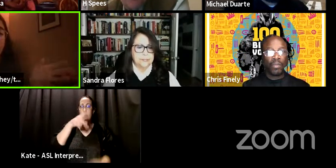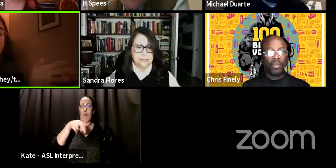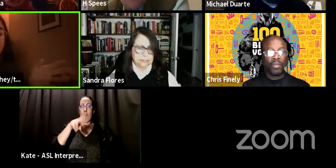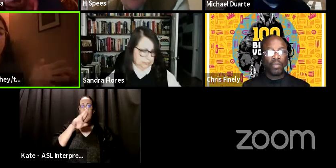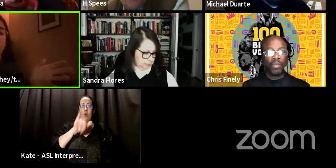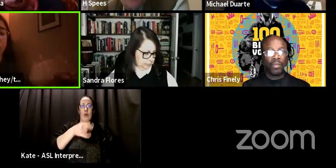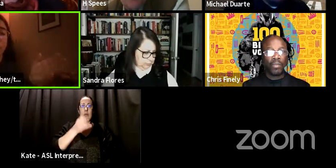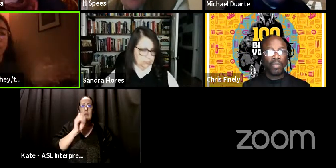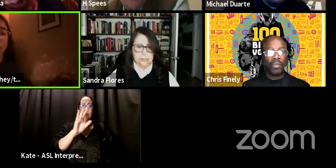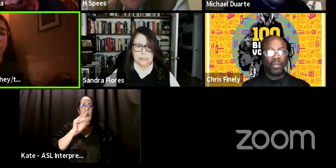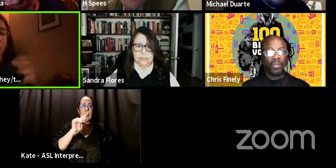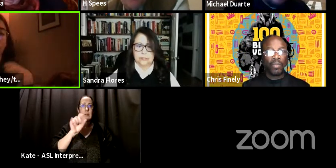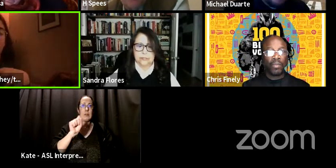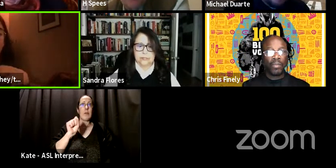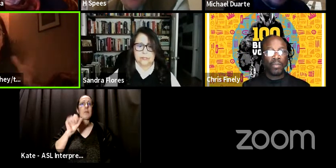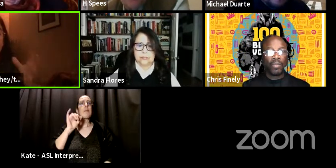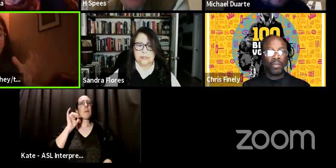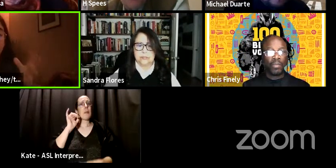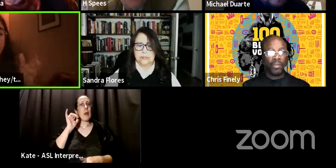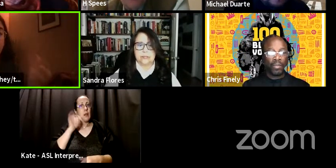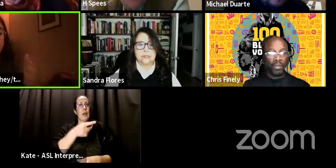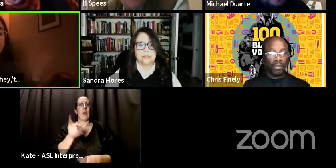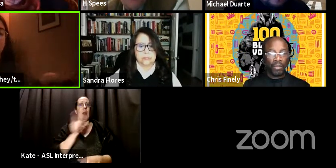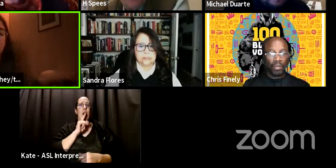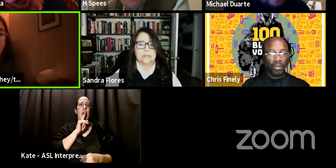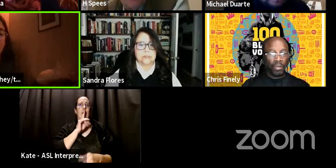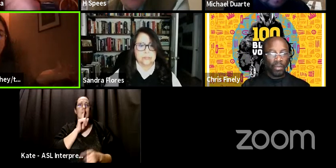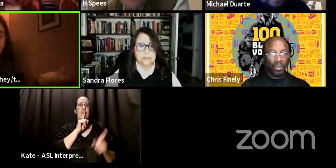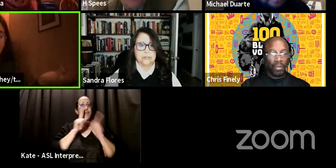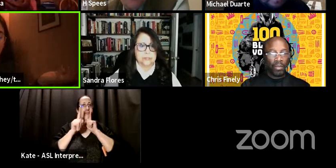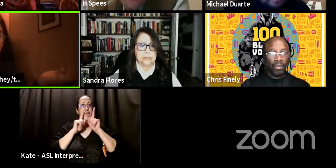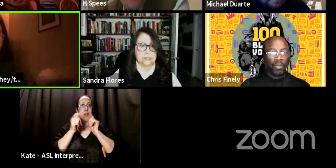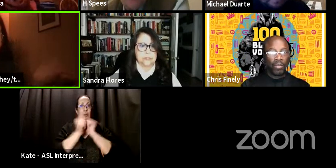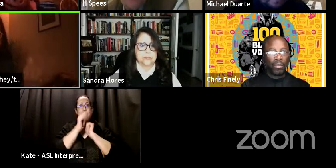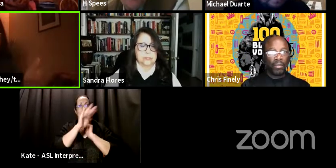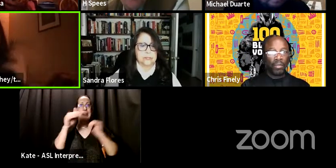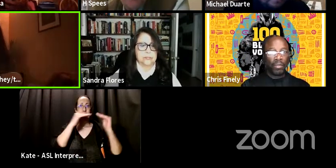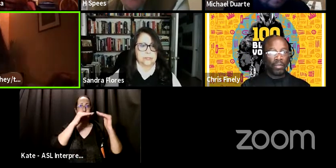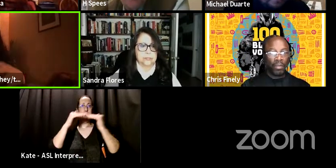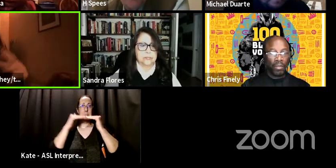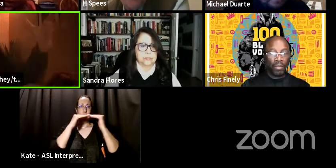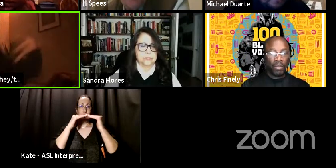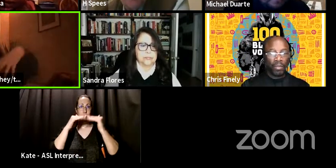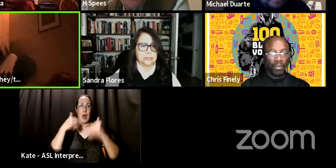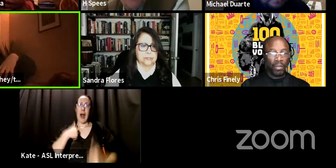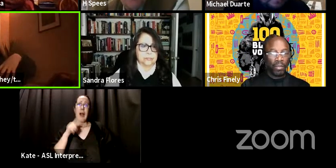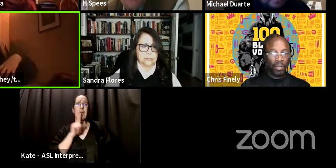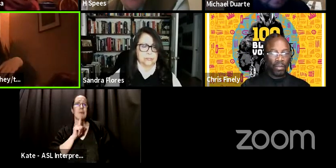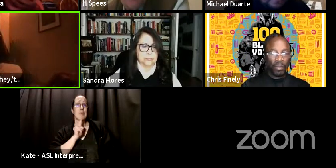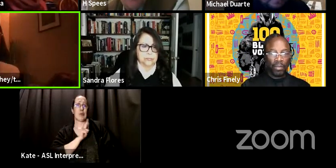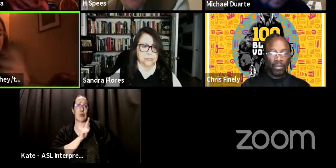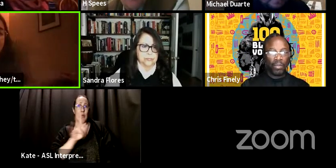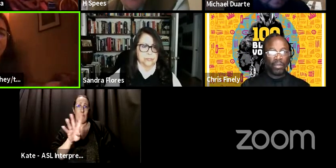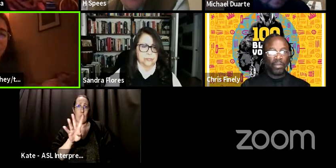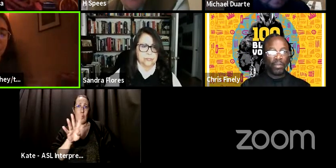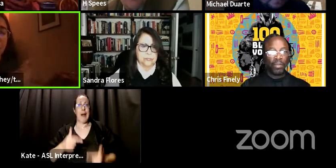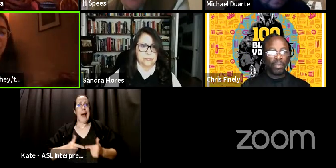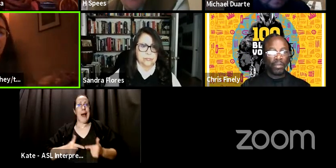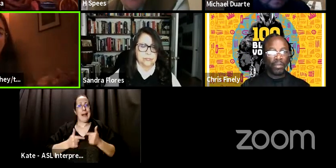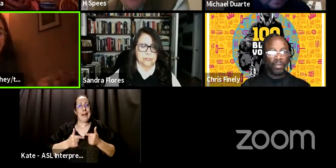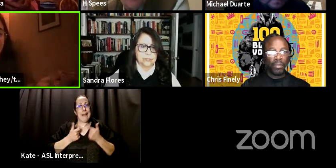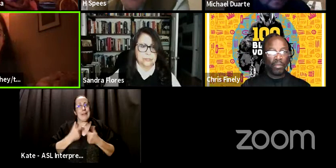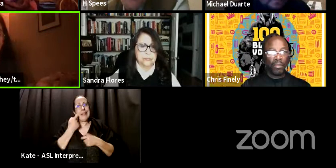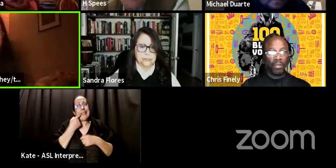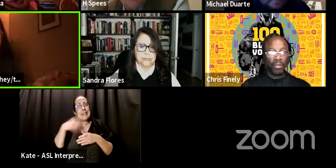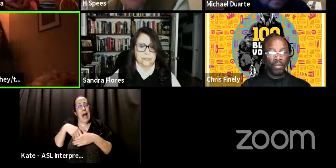that network, which I think is a much better way of recruiting, because I'm 24 and live just outside of, I live outside of the footprint. So